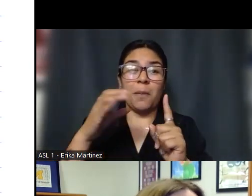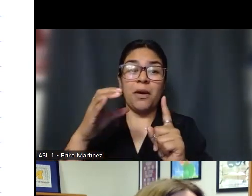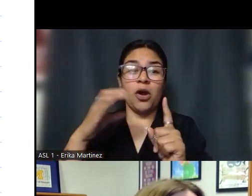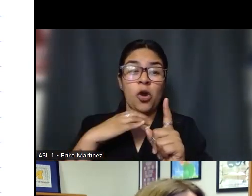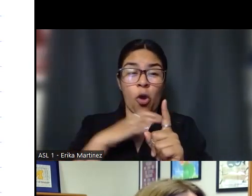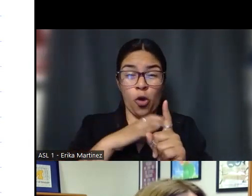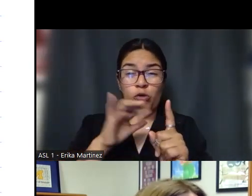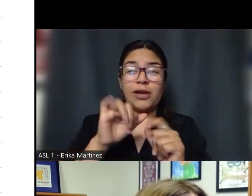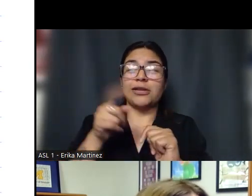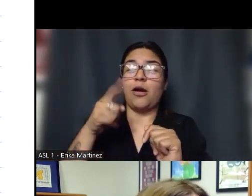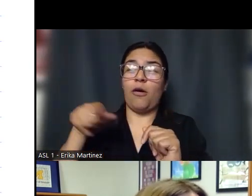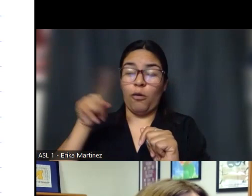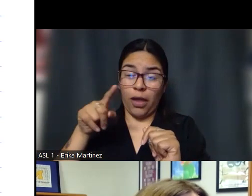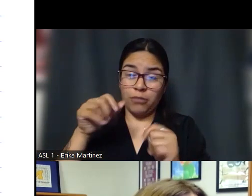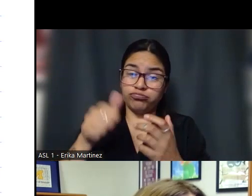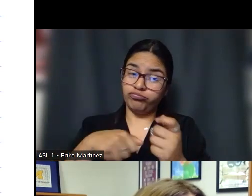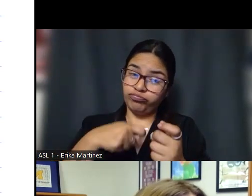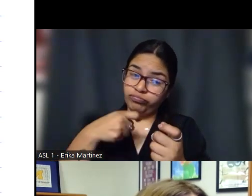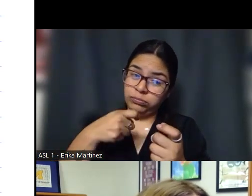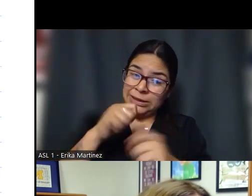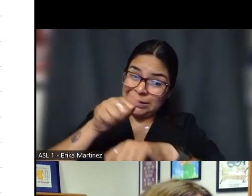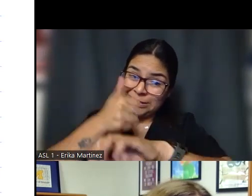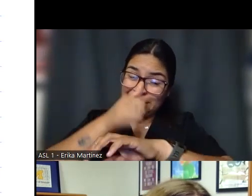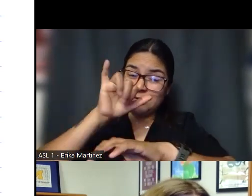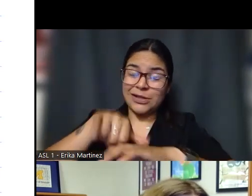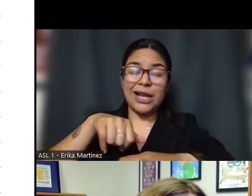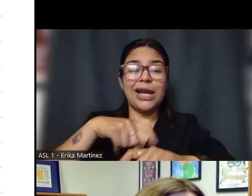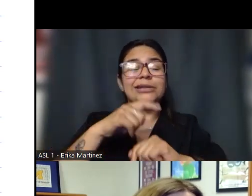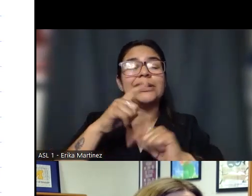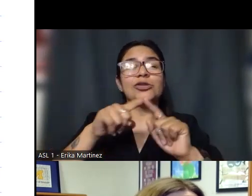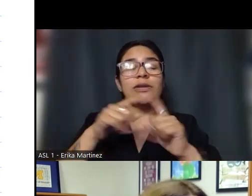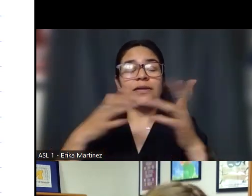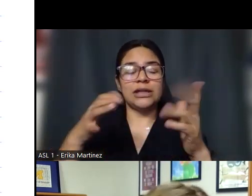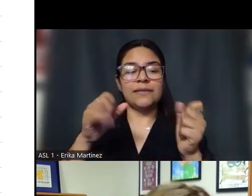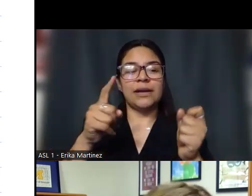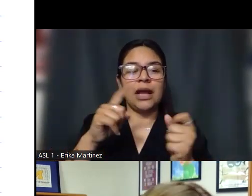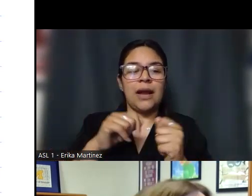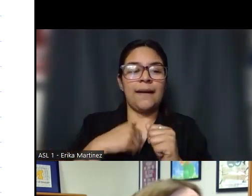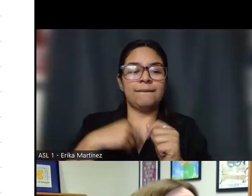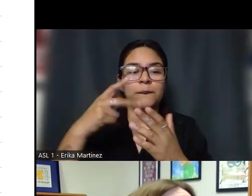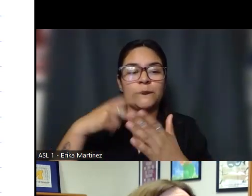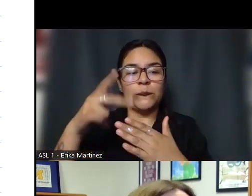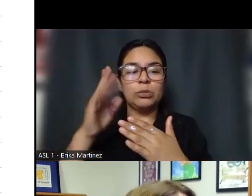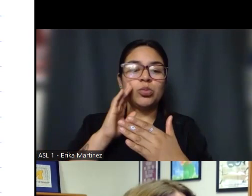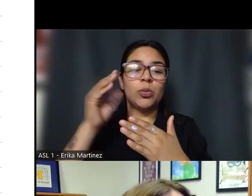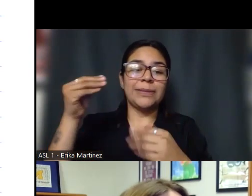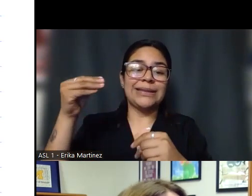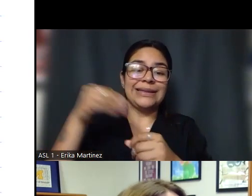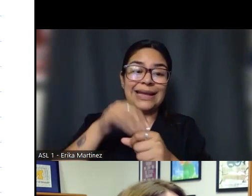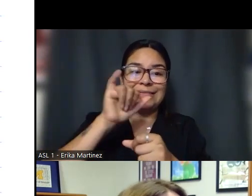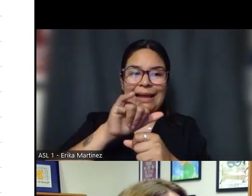establishes. There is the formula that feeds into the VOCA Victim Compensation Program, and